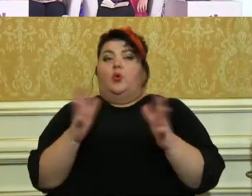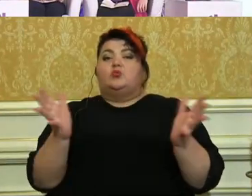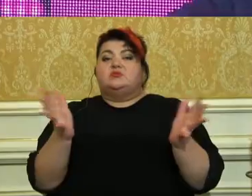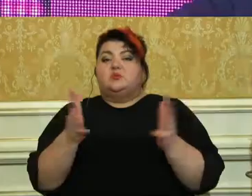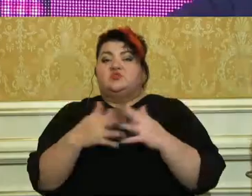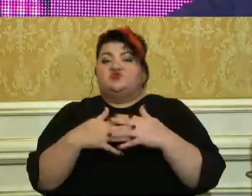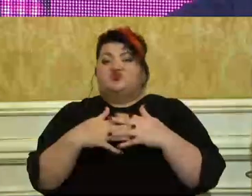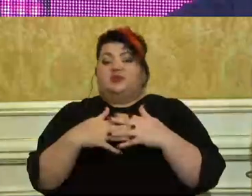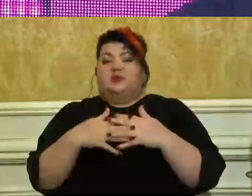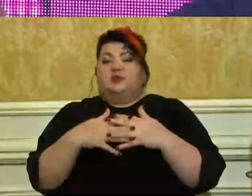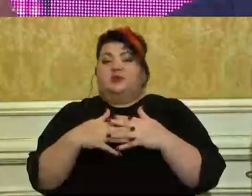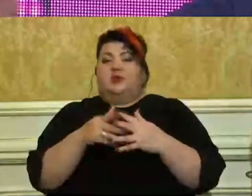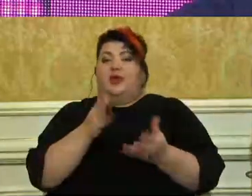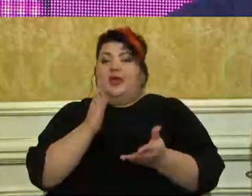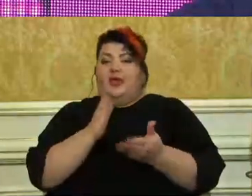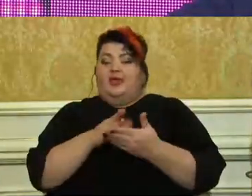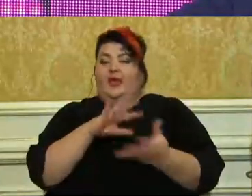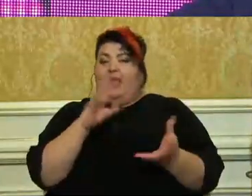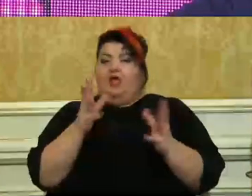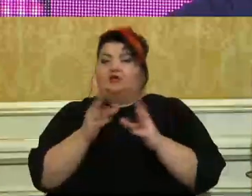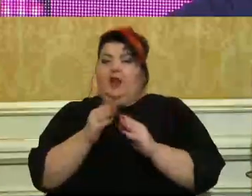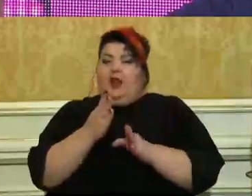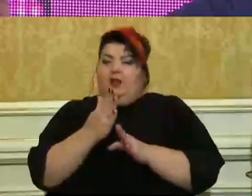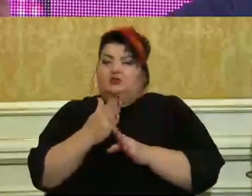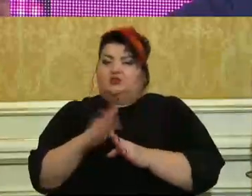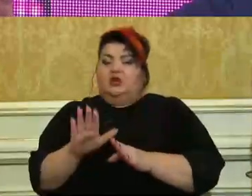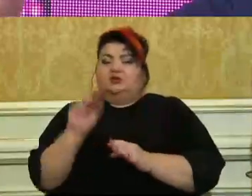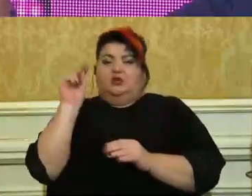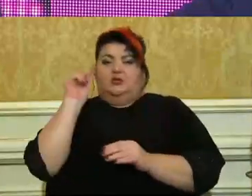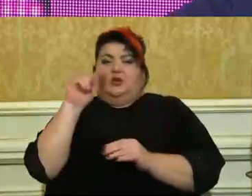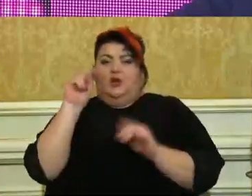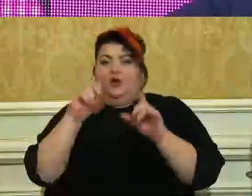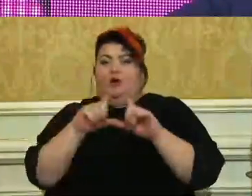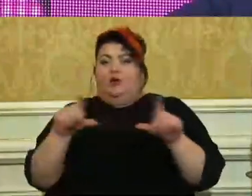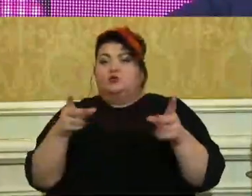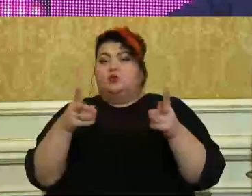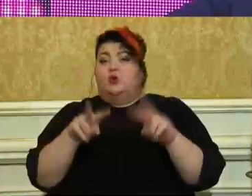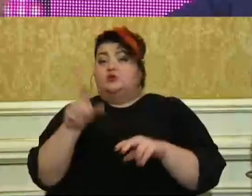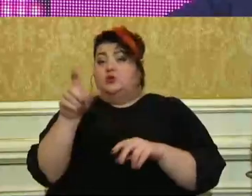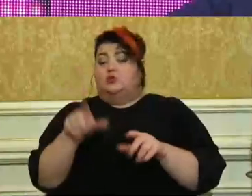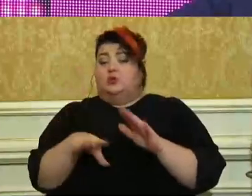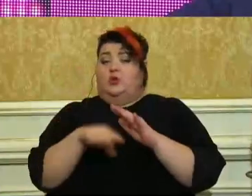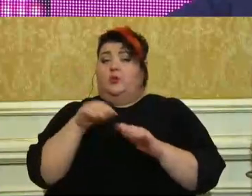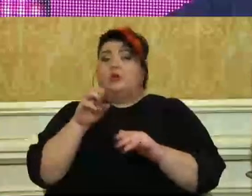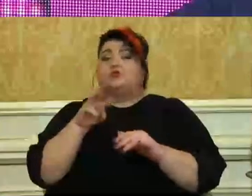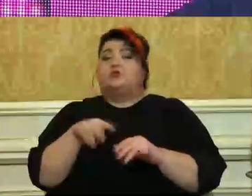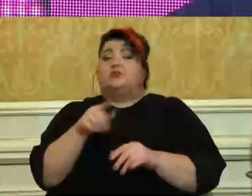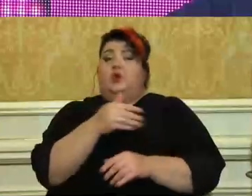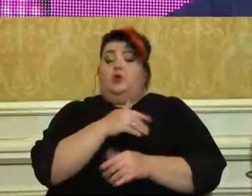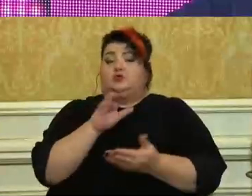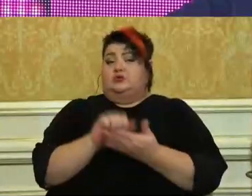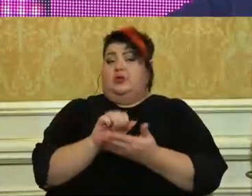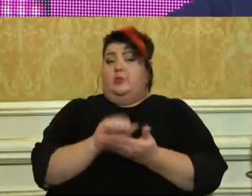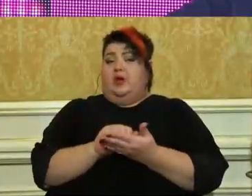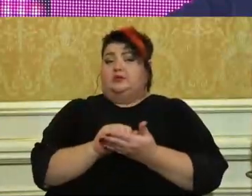but it's the mixed groups. So well, we do have this so-called basic course, and the rest is under